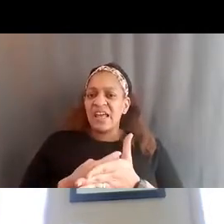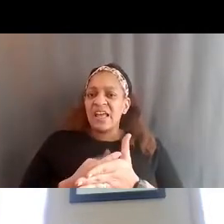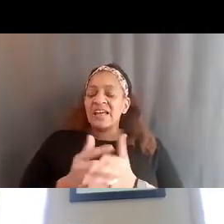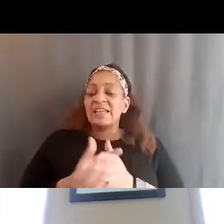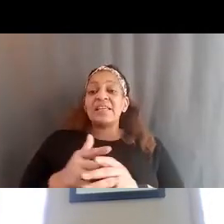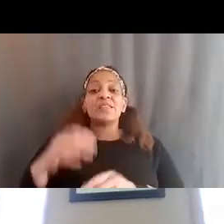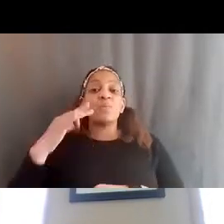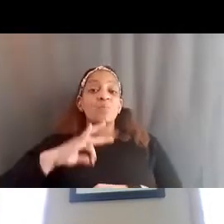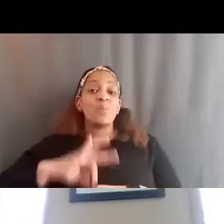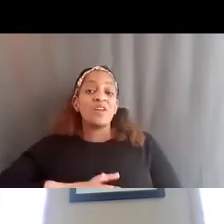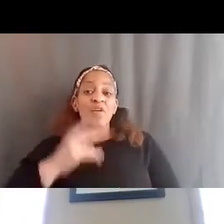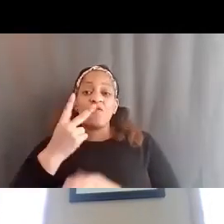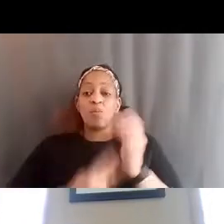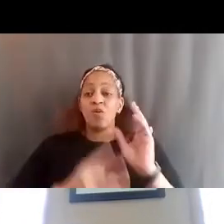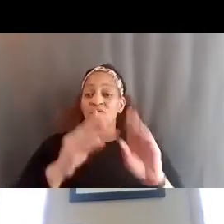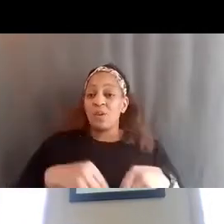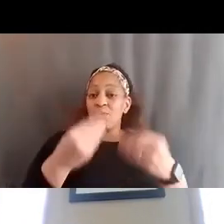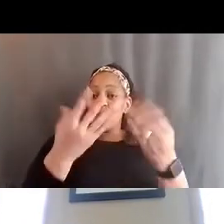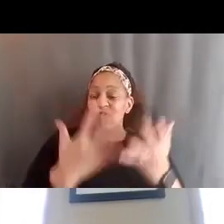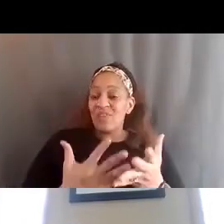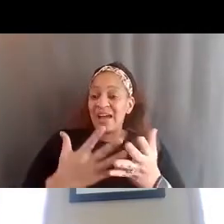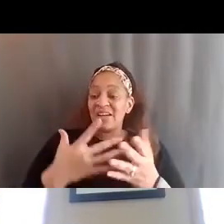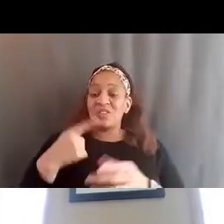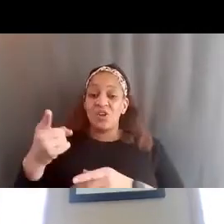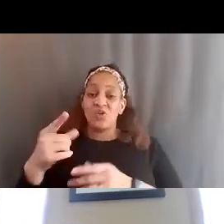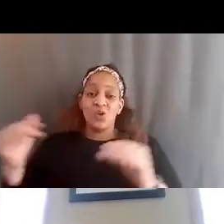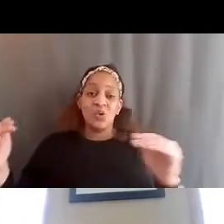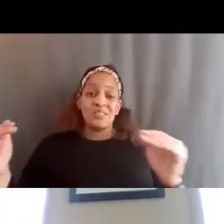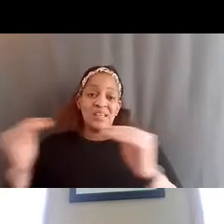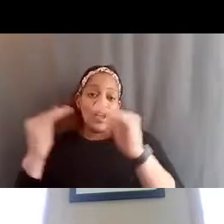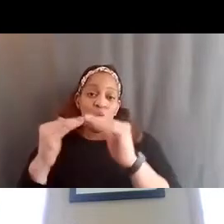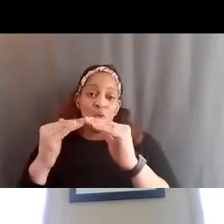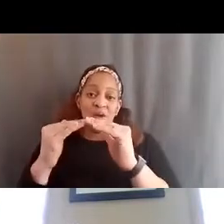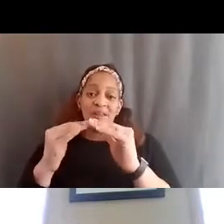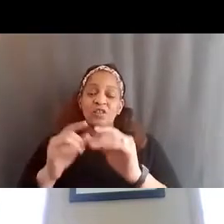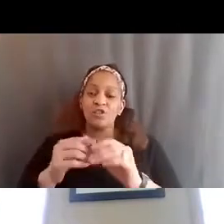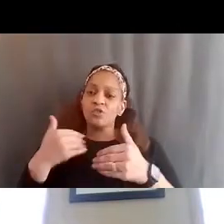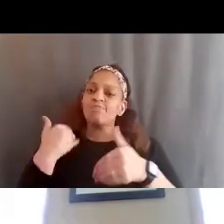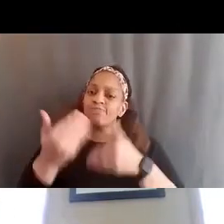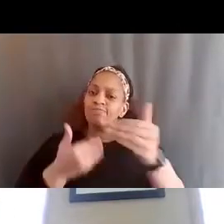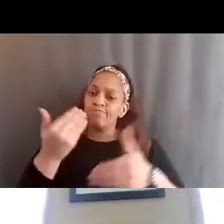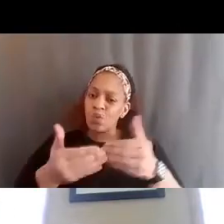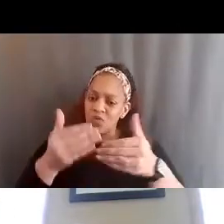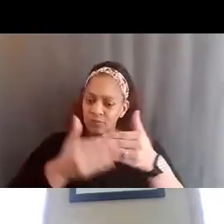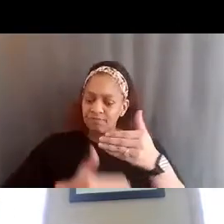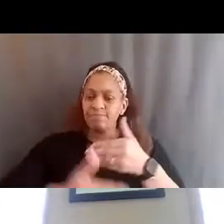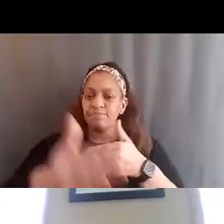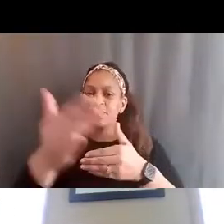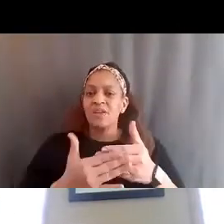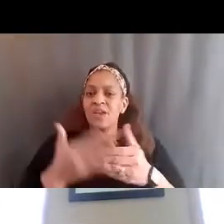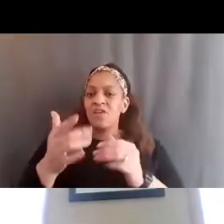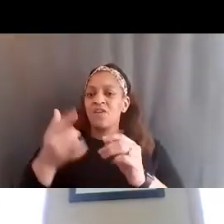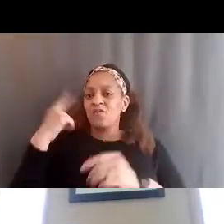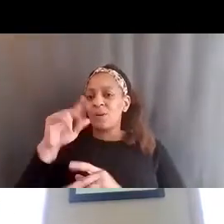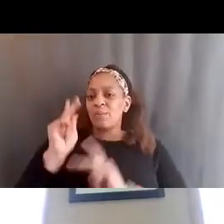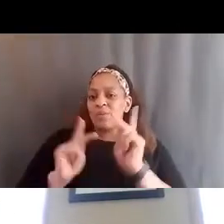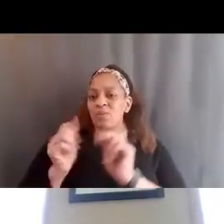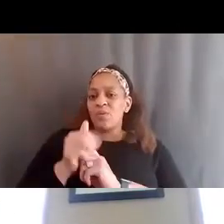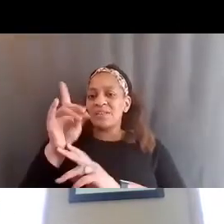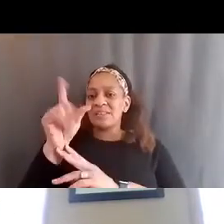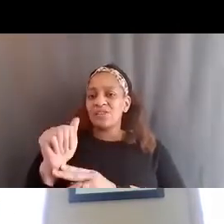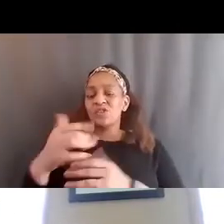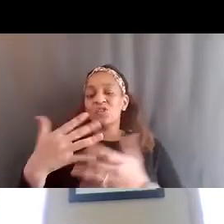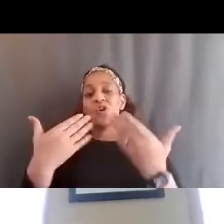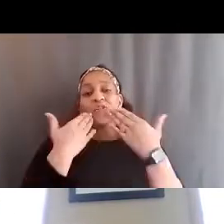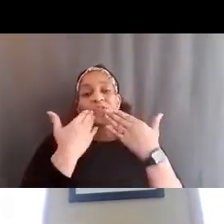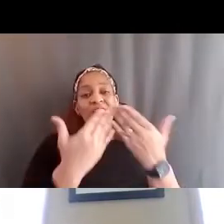a win-win situation to move competitive integrated employment forward for people with disabilities. So thank you.